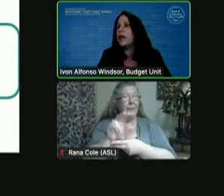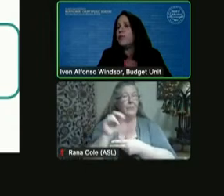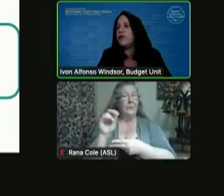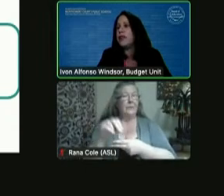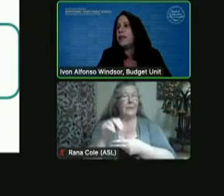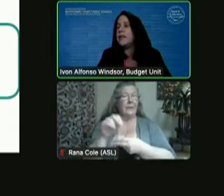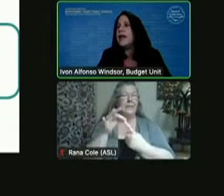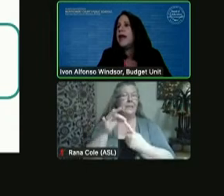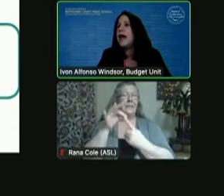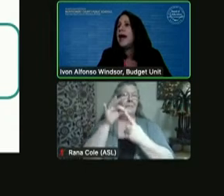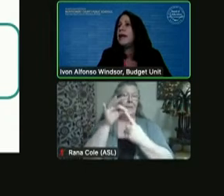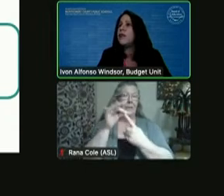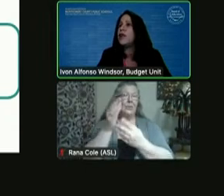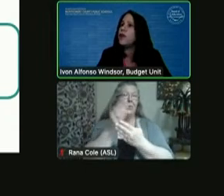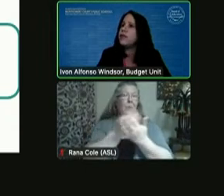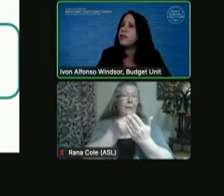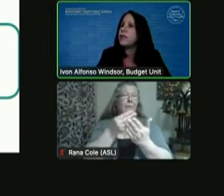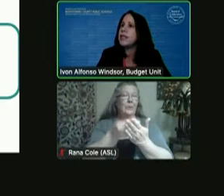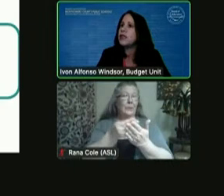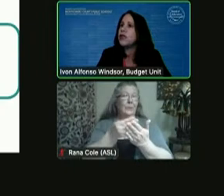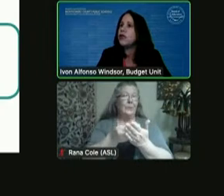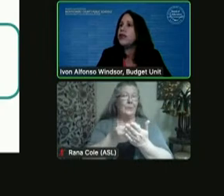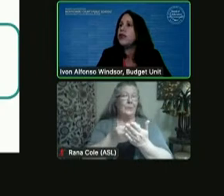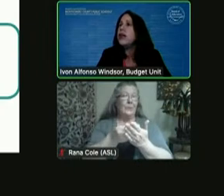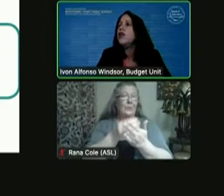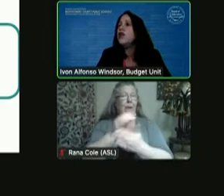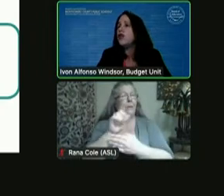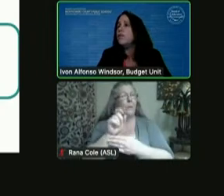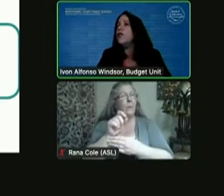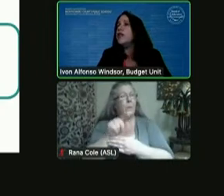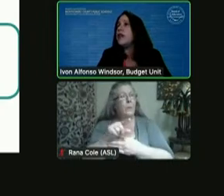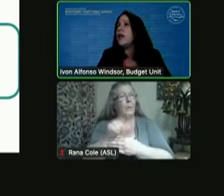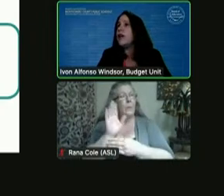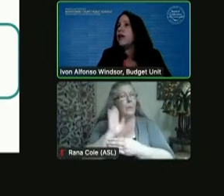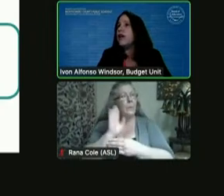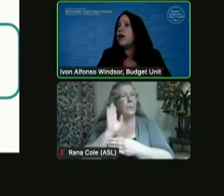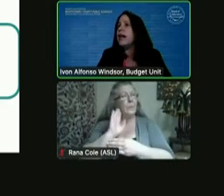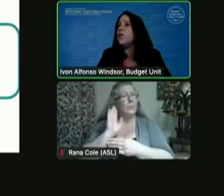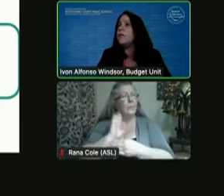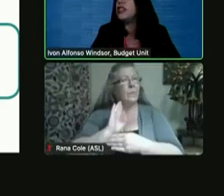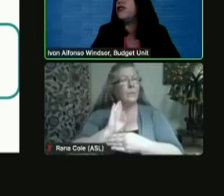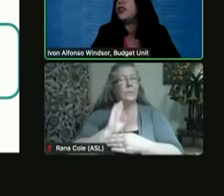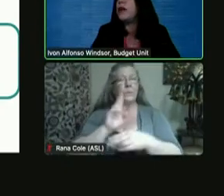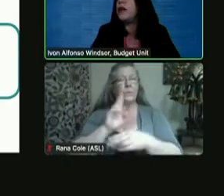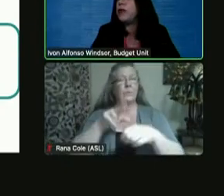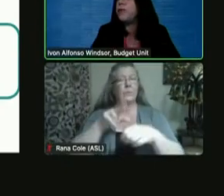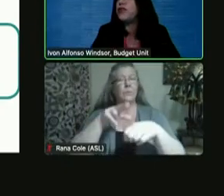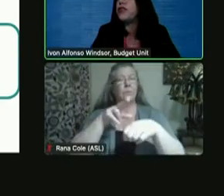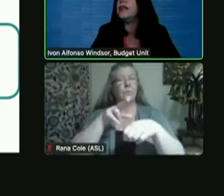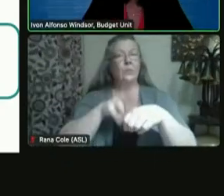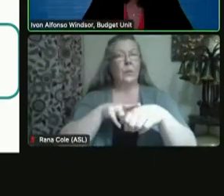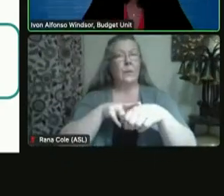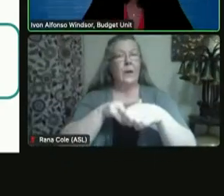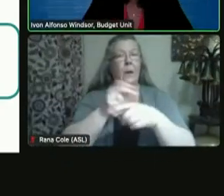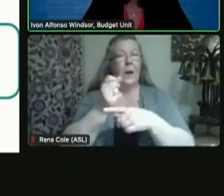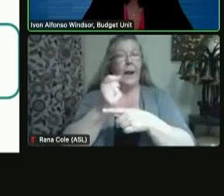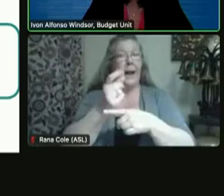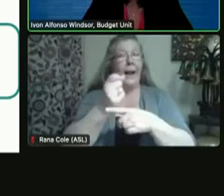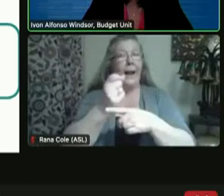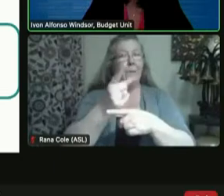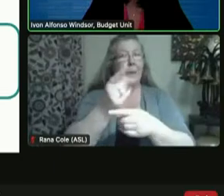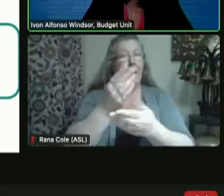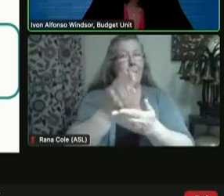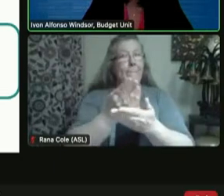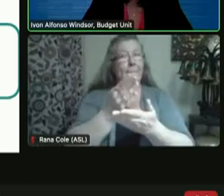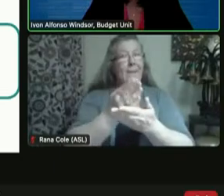balance is 1%. And the questions that was asked earlier, normally our annual budget, about 3%, is federal